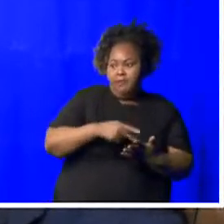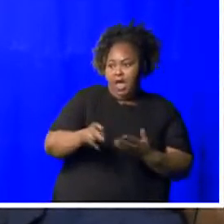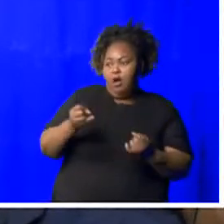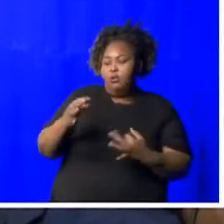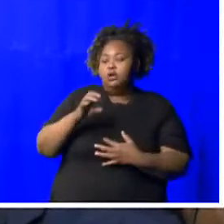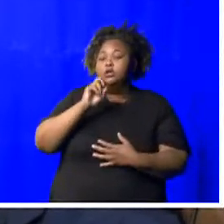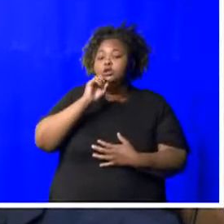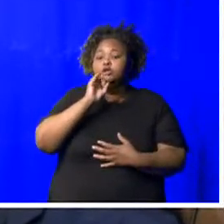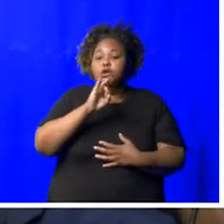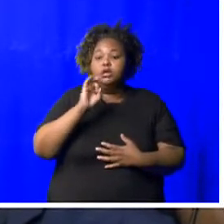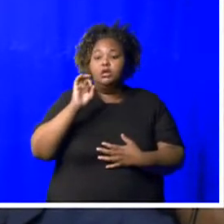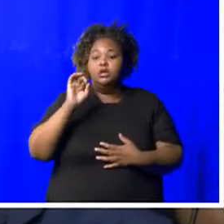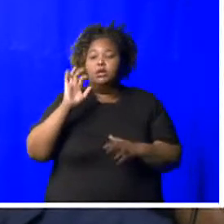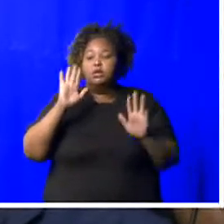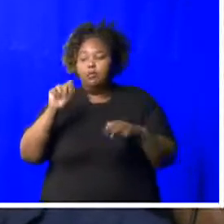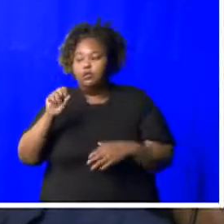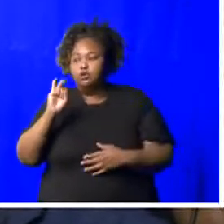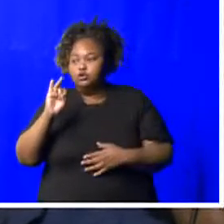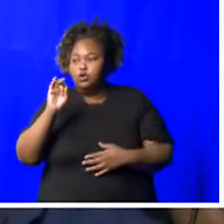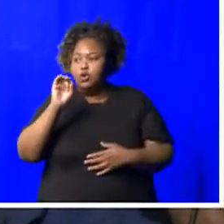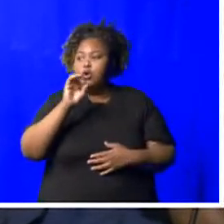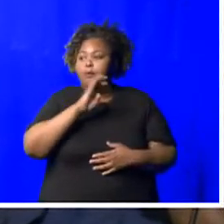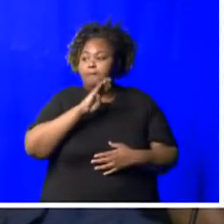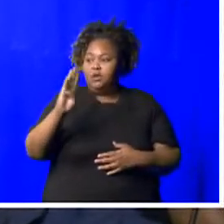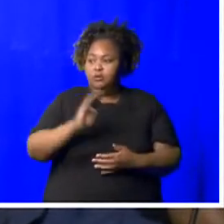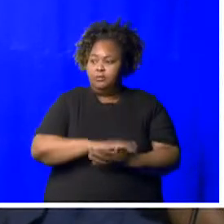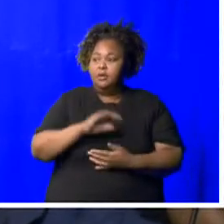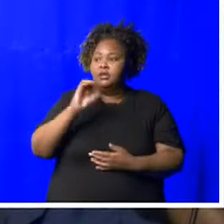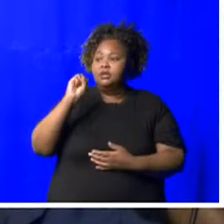29.42 billion emalangeni. Fiscal deficit,